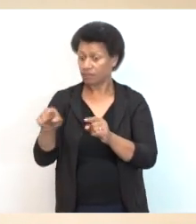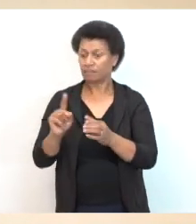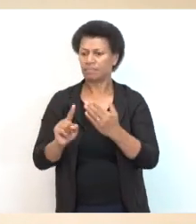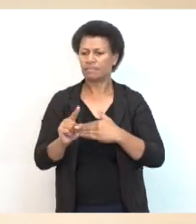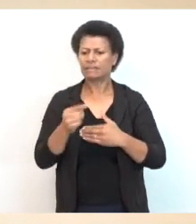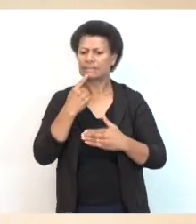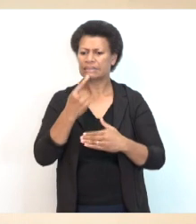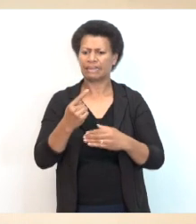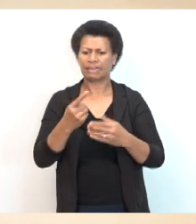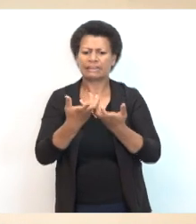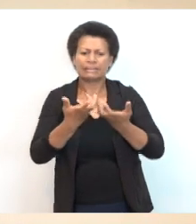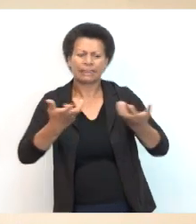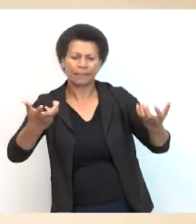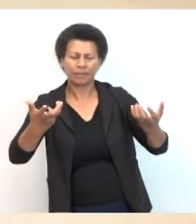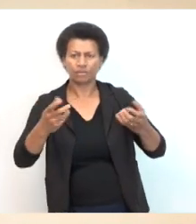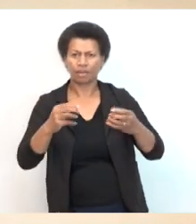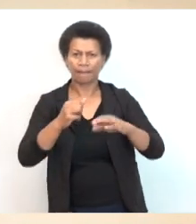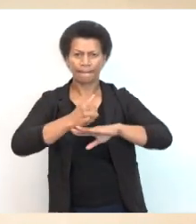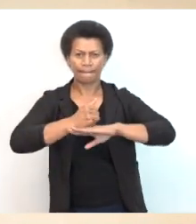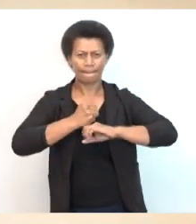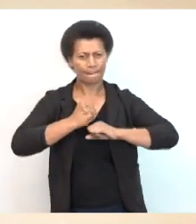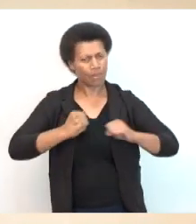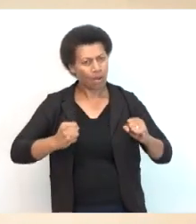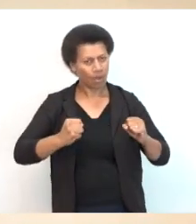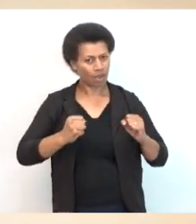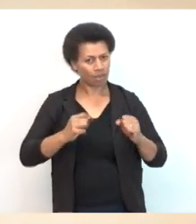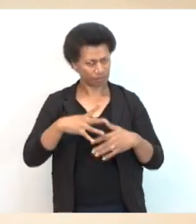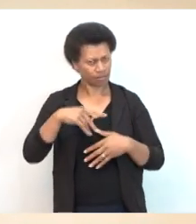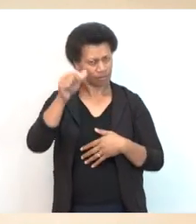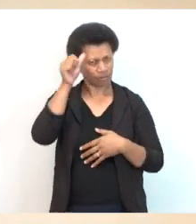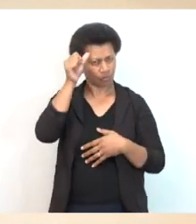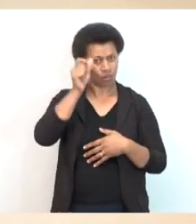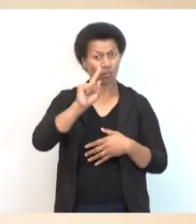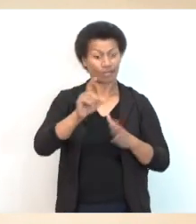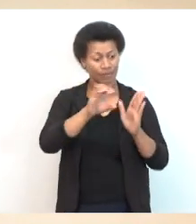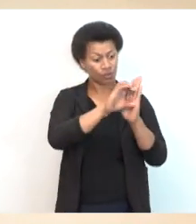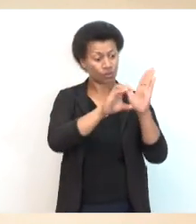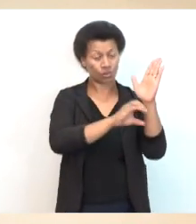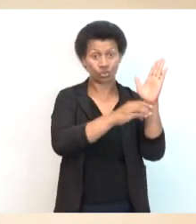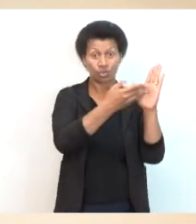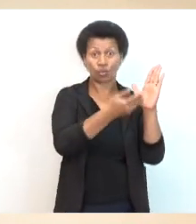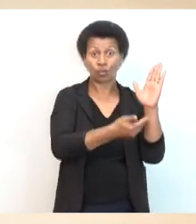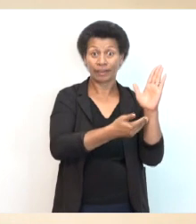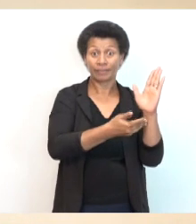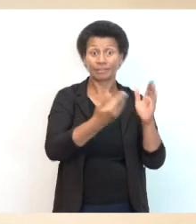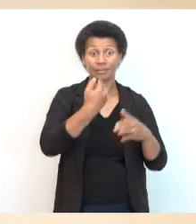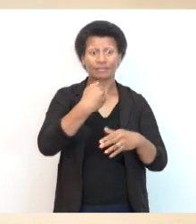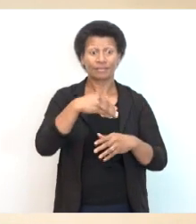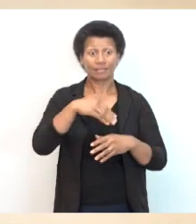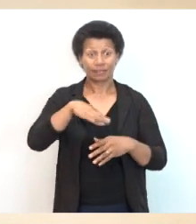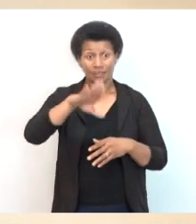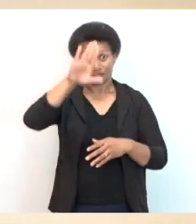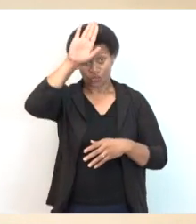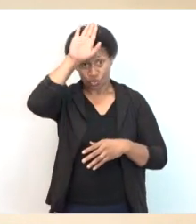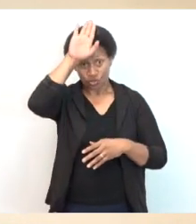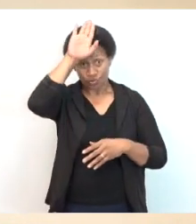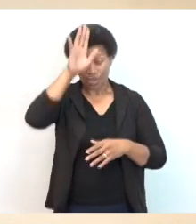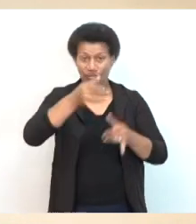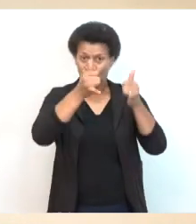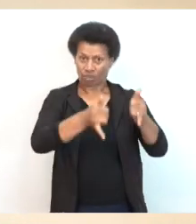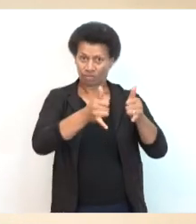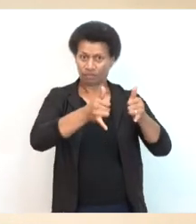of the separation of powers. It is worth noting that our Constitution mandates the Chief Justice to act as head of state in the absence of